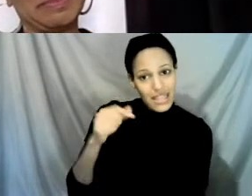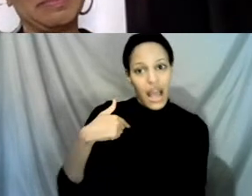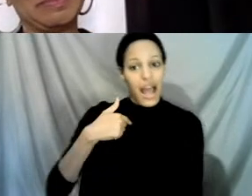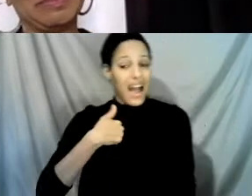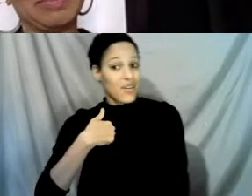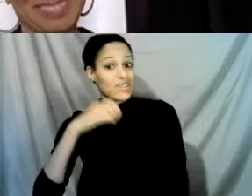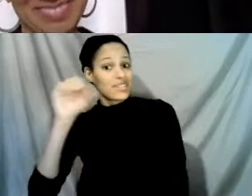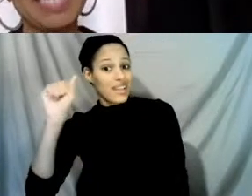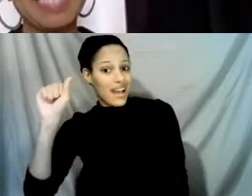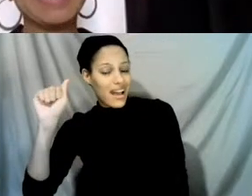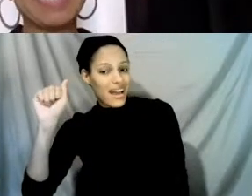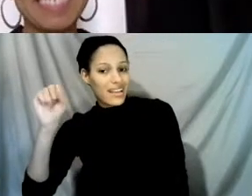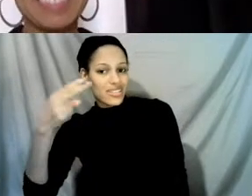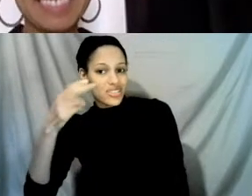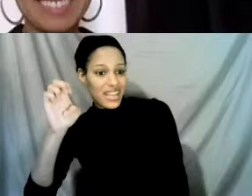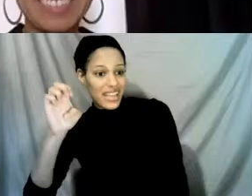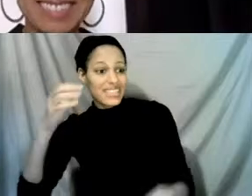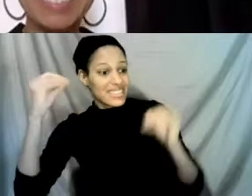teacher.